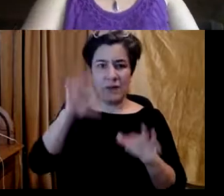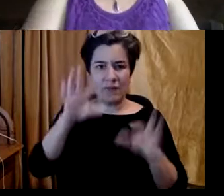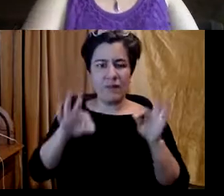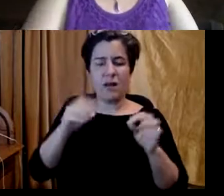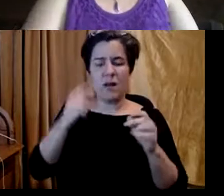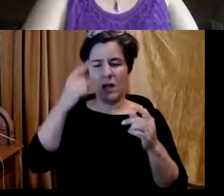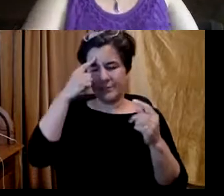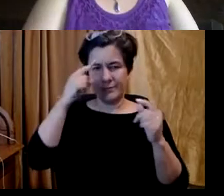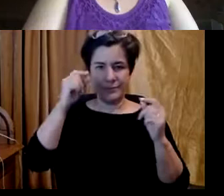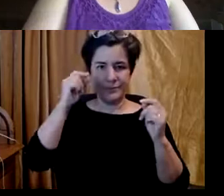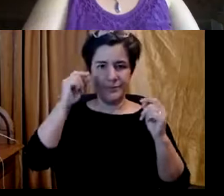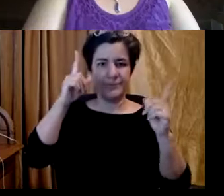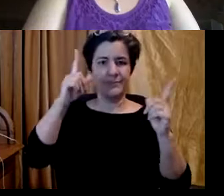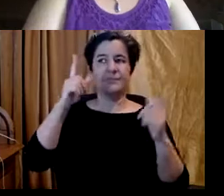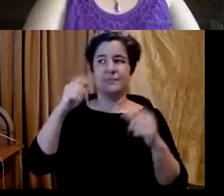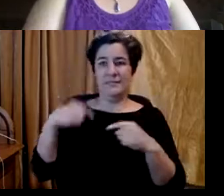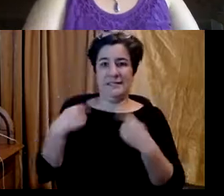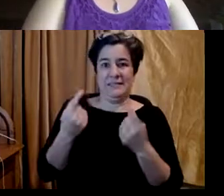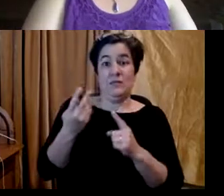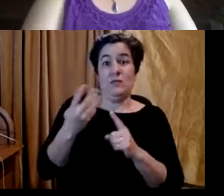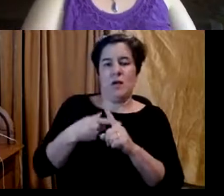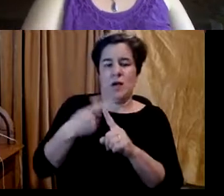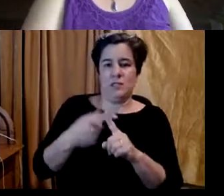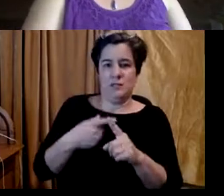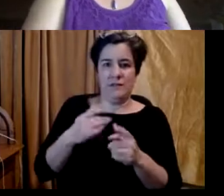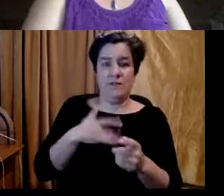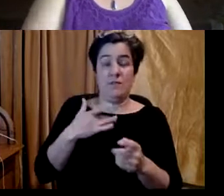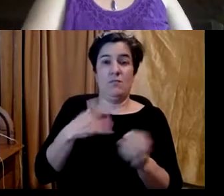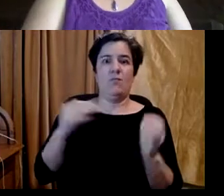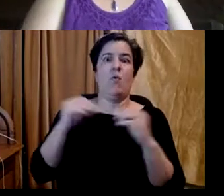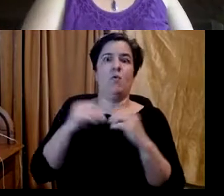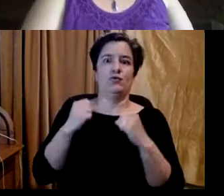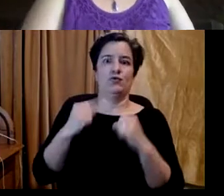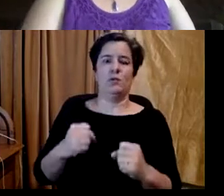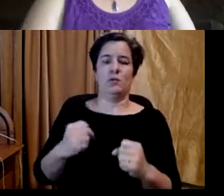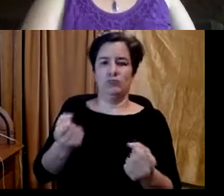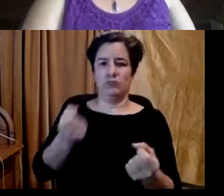like especially these last couple of months, everything that you've got to do,